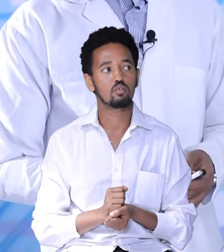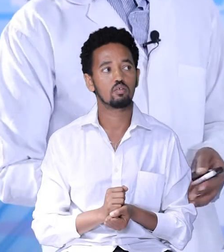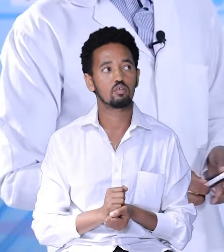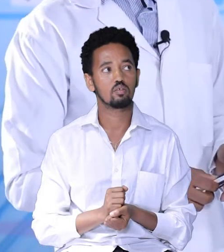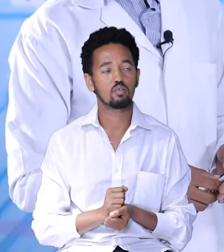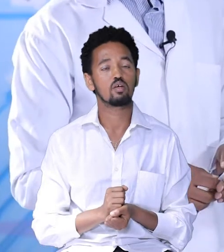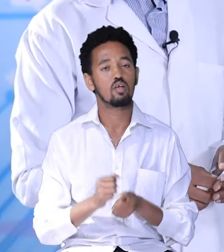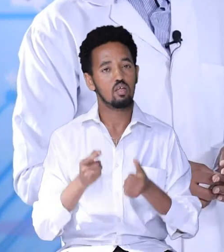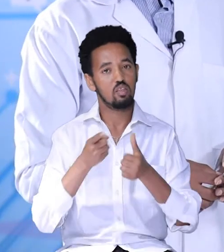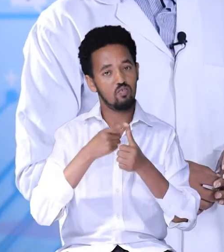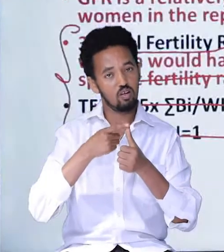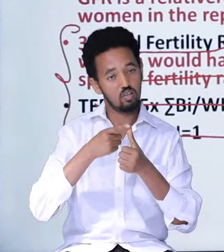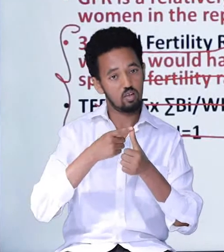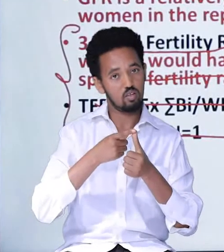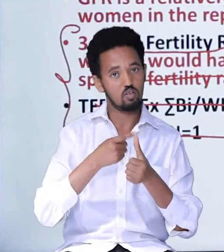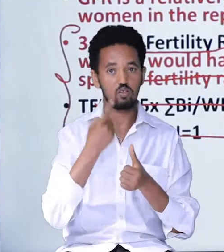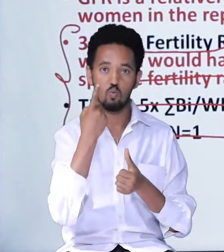The first one is crude birth rate.